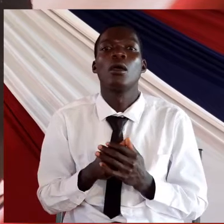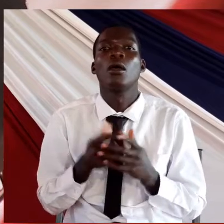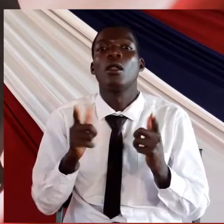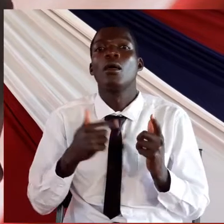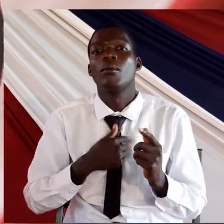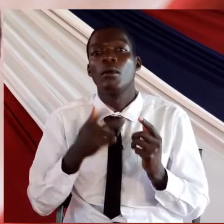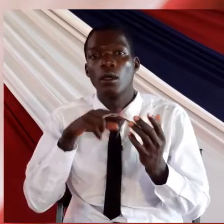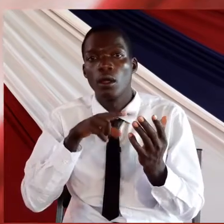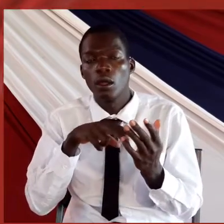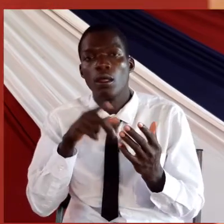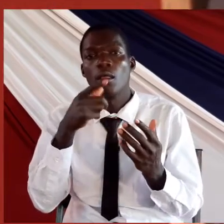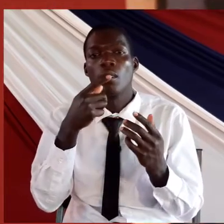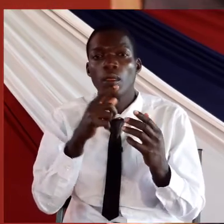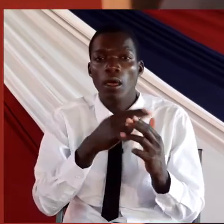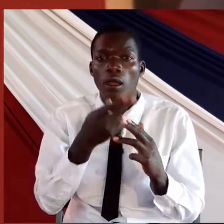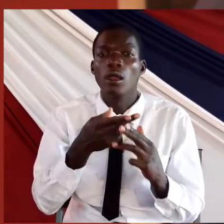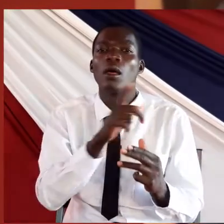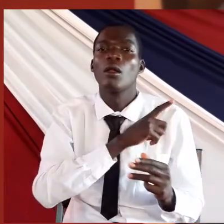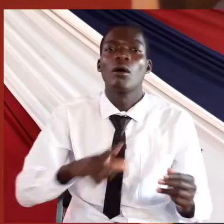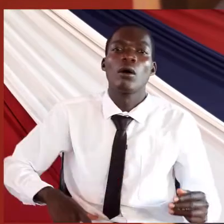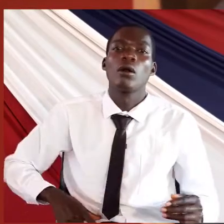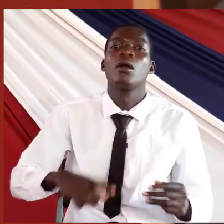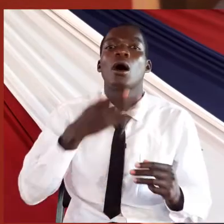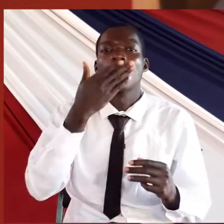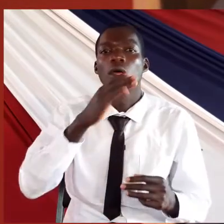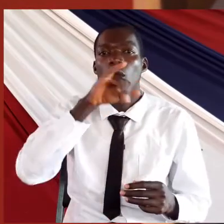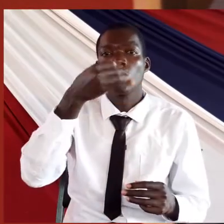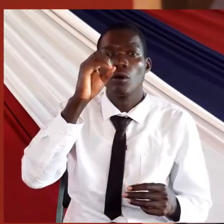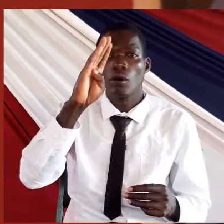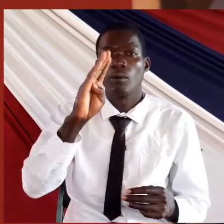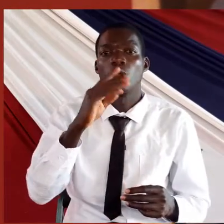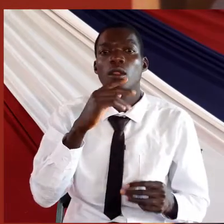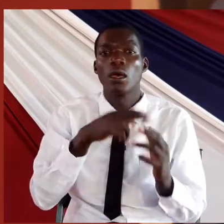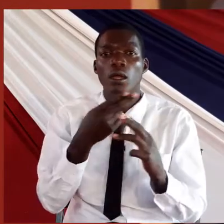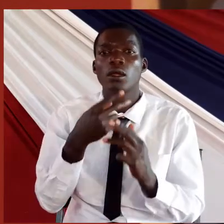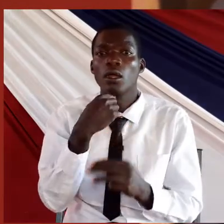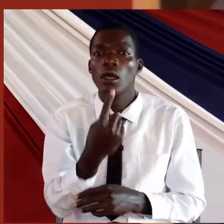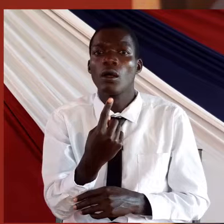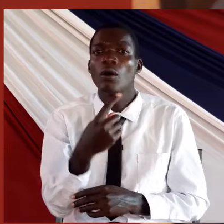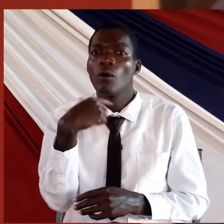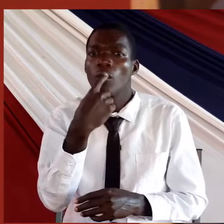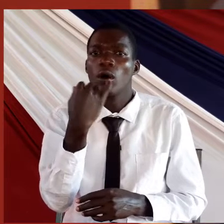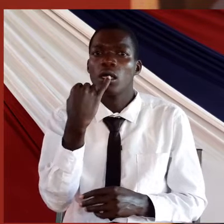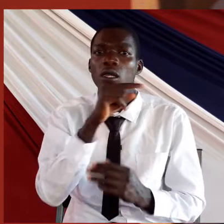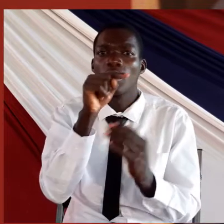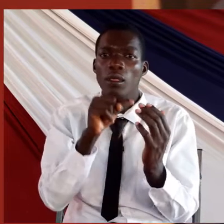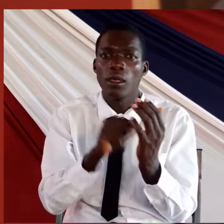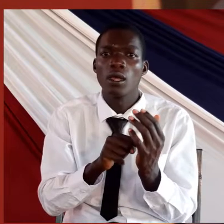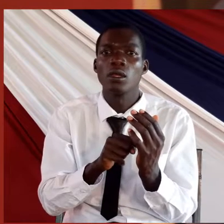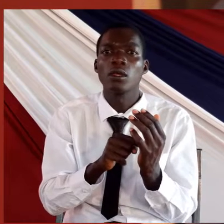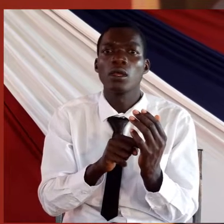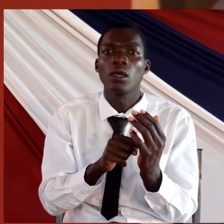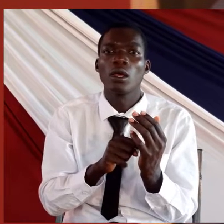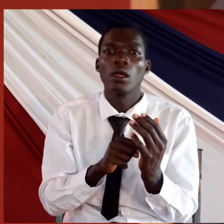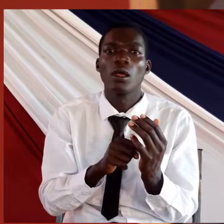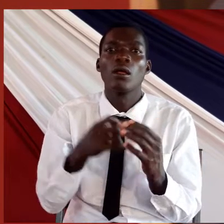read. Then the Lord answered Job out of the whirlwind and said, "Who is this that darkens